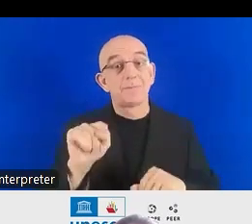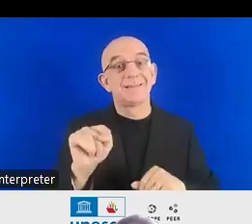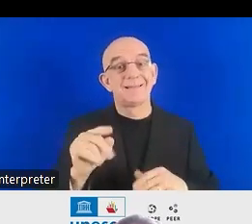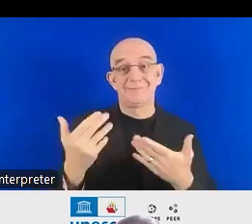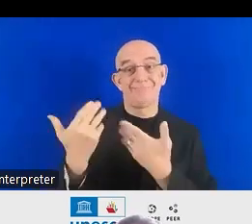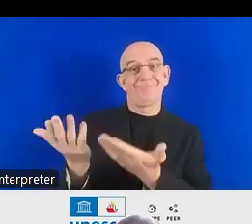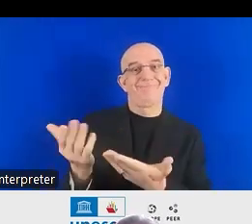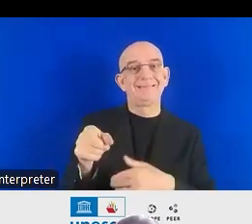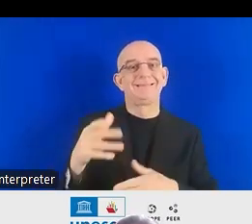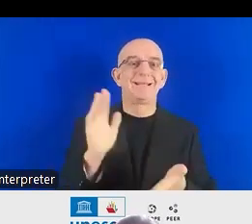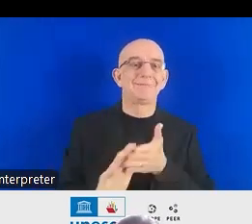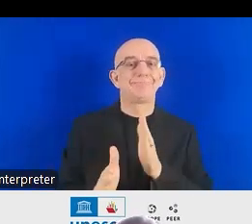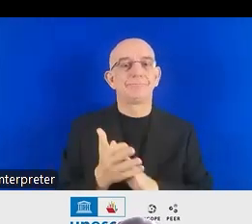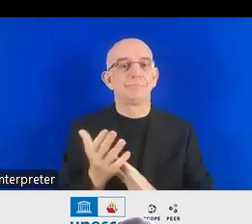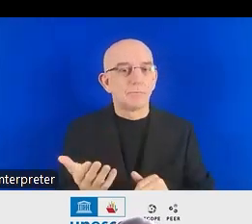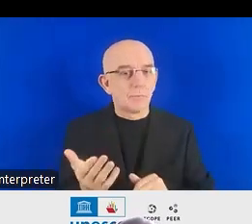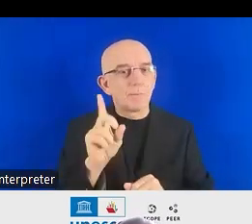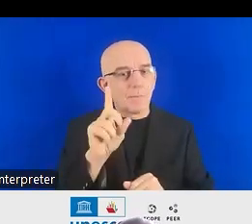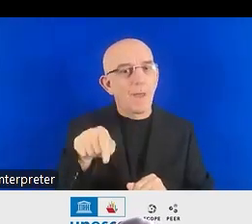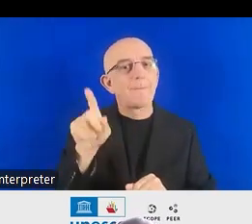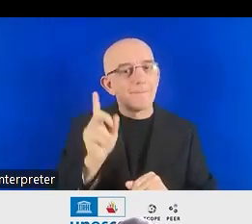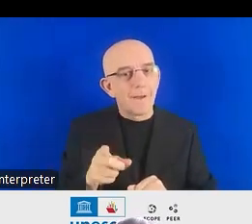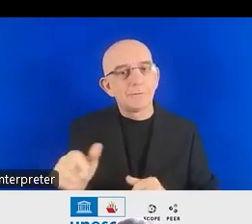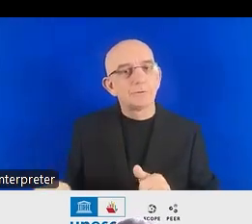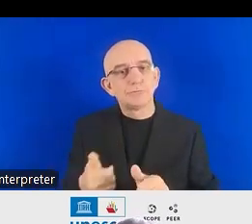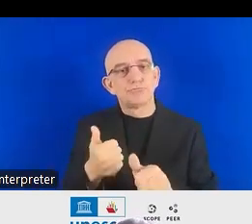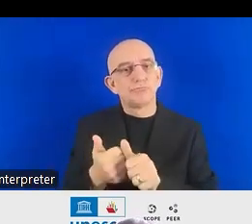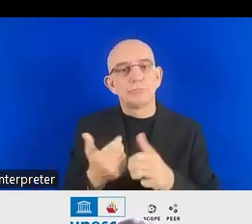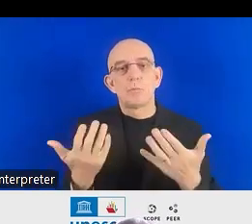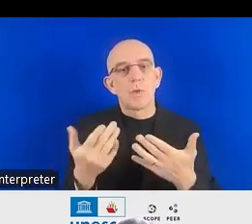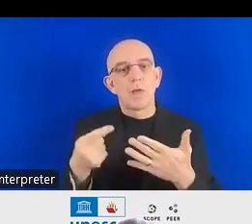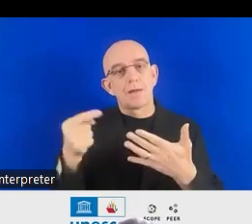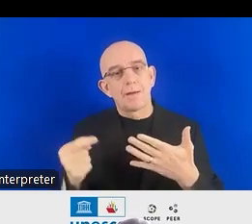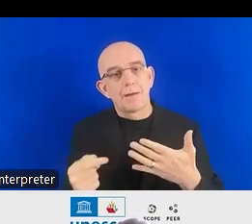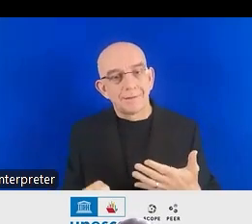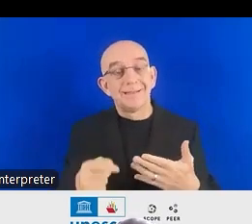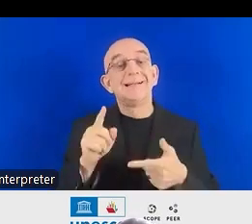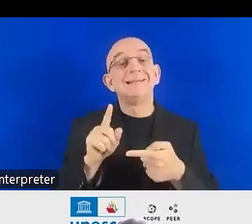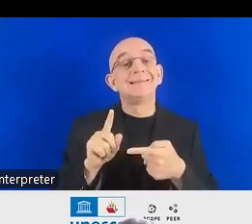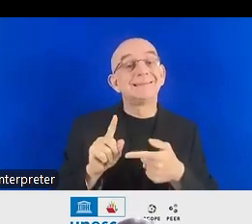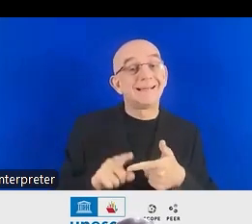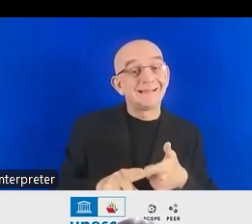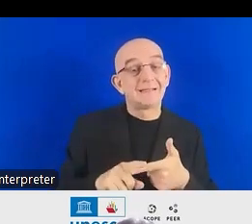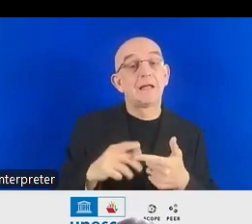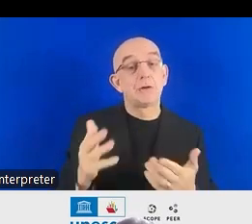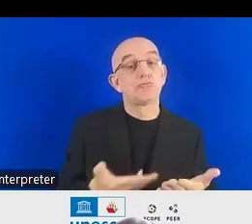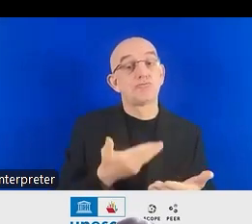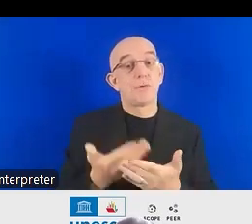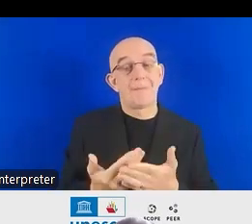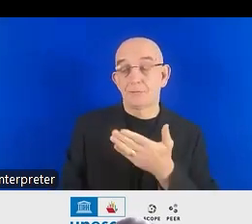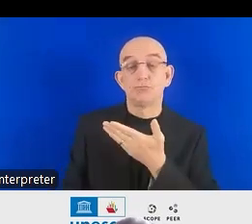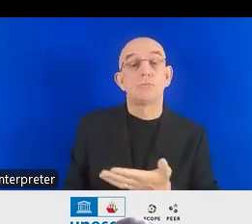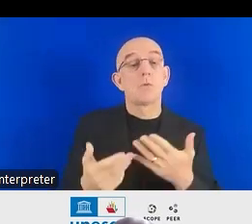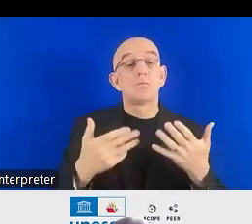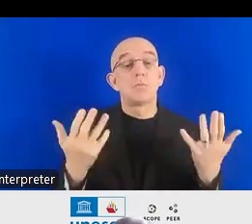that school leaders need to be recruited with inclusion in mind. What does this mean? It